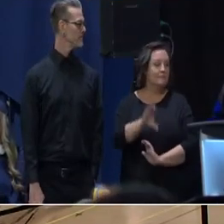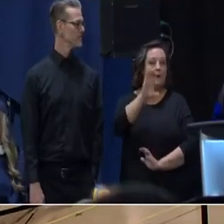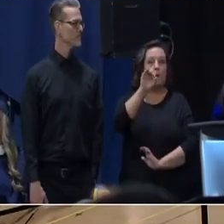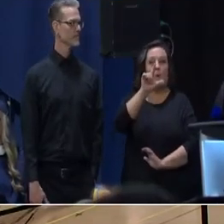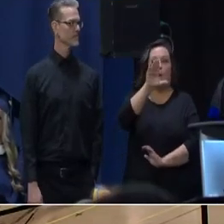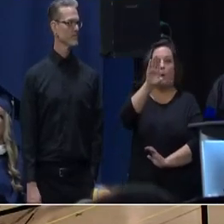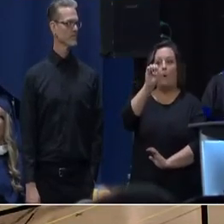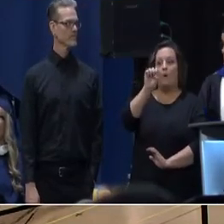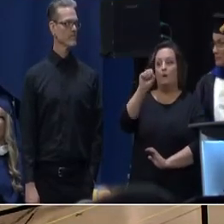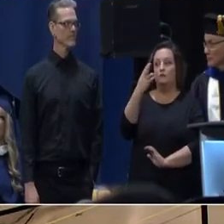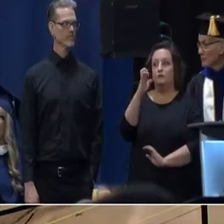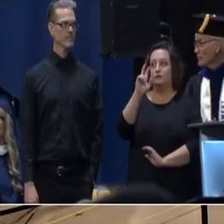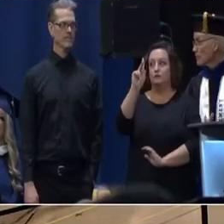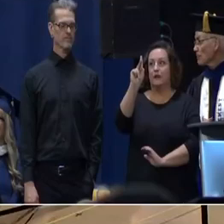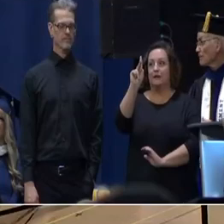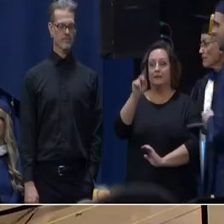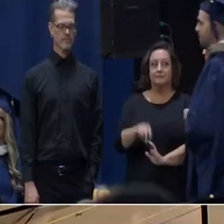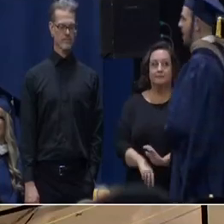Cole Shank.